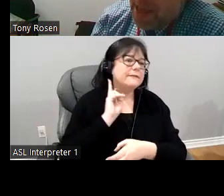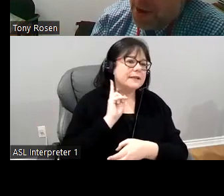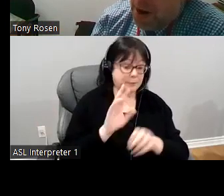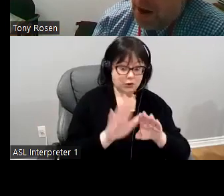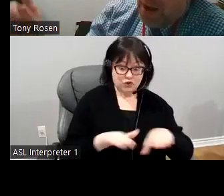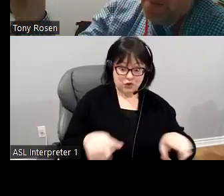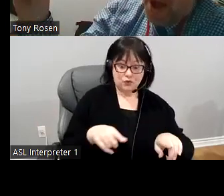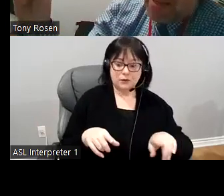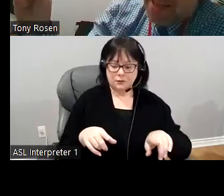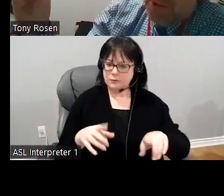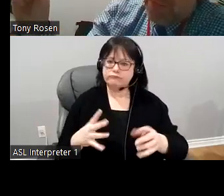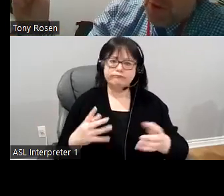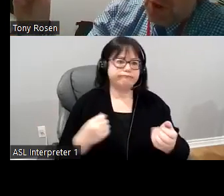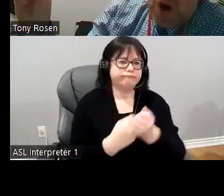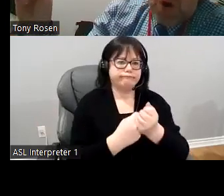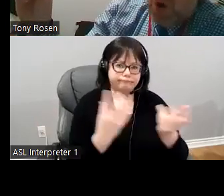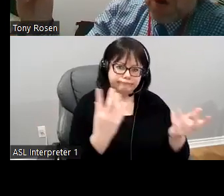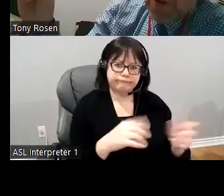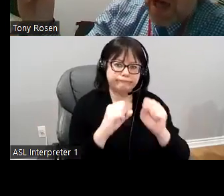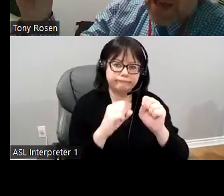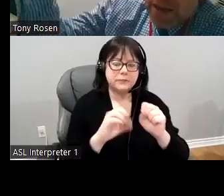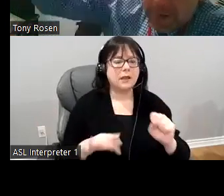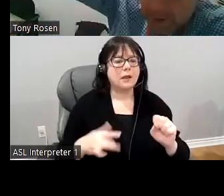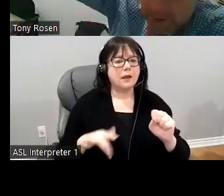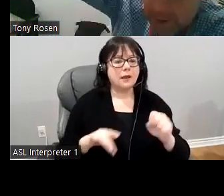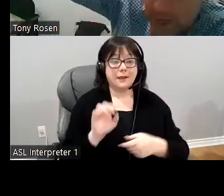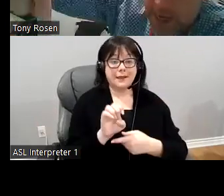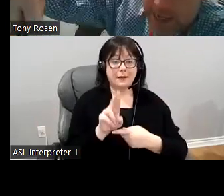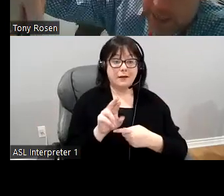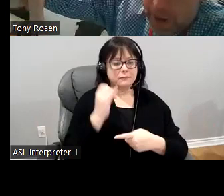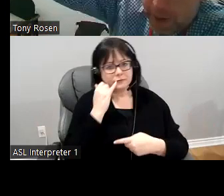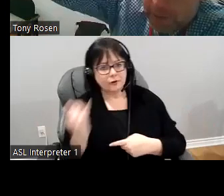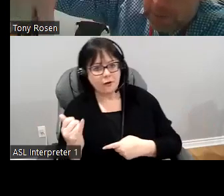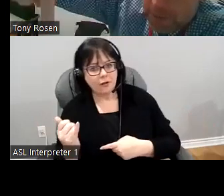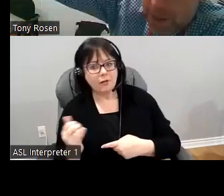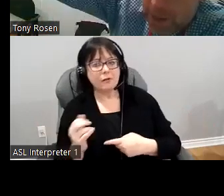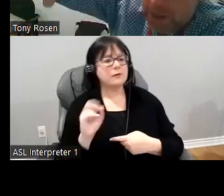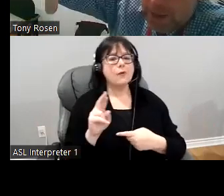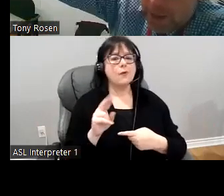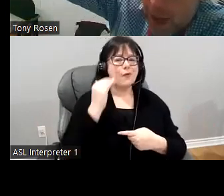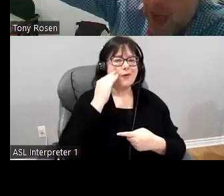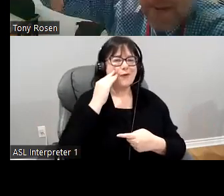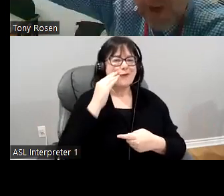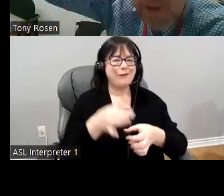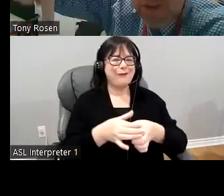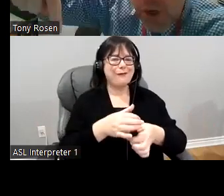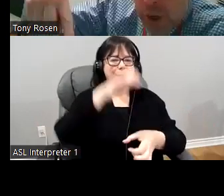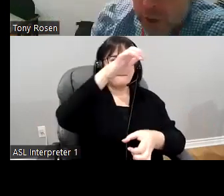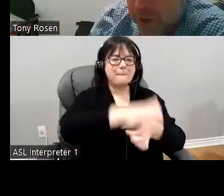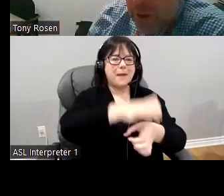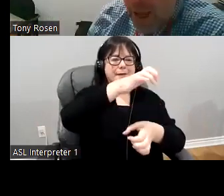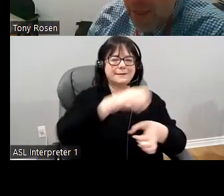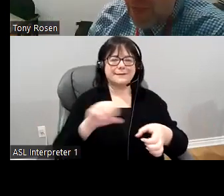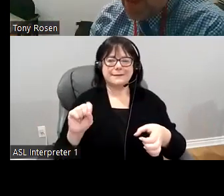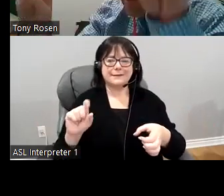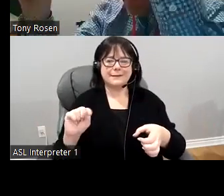by the ER by a single phone call, or if you like, an easy button. I'm